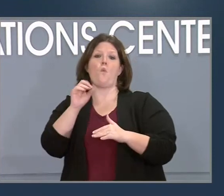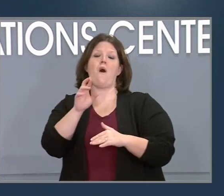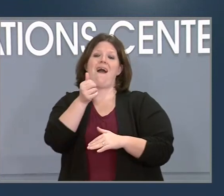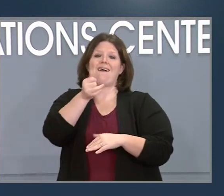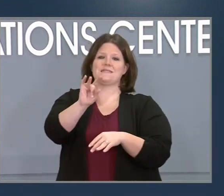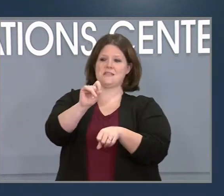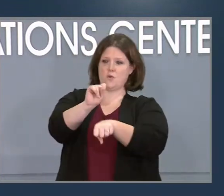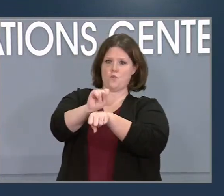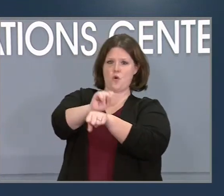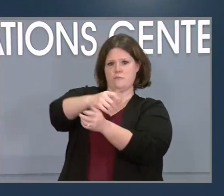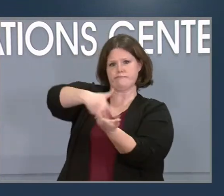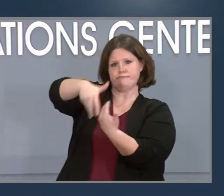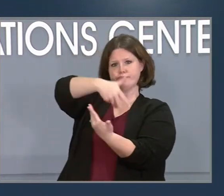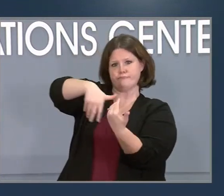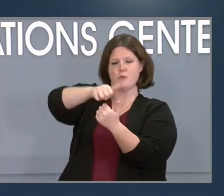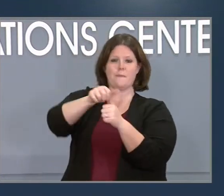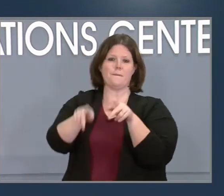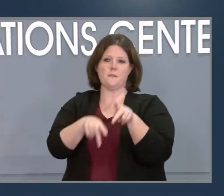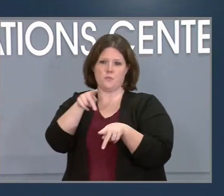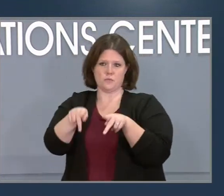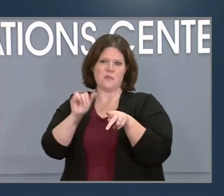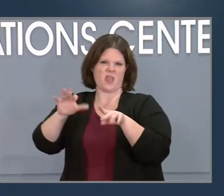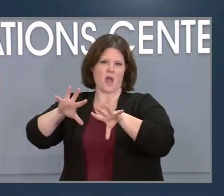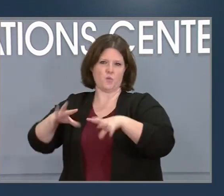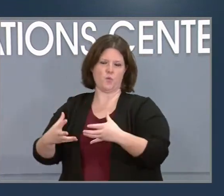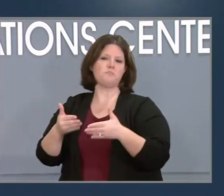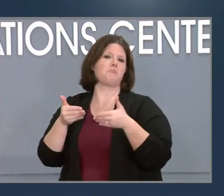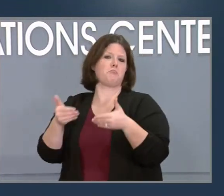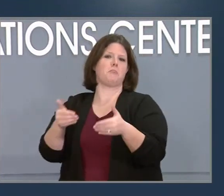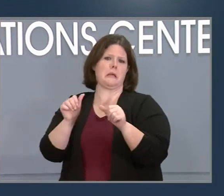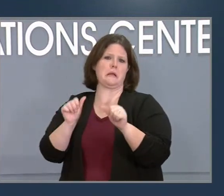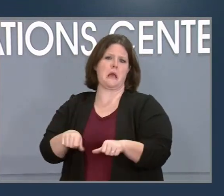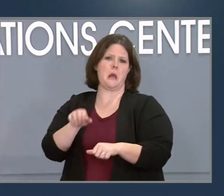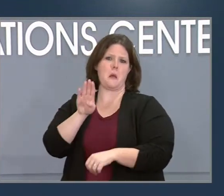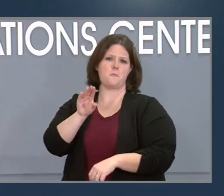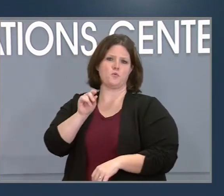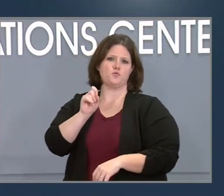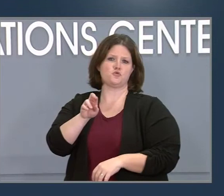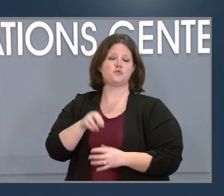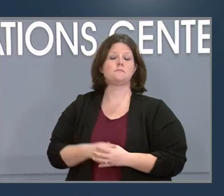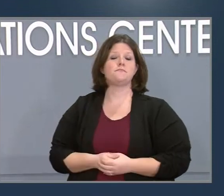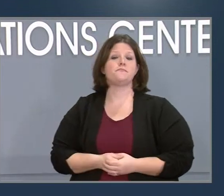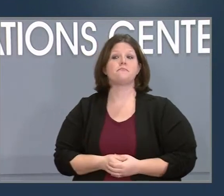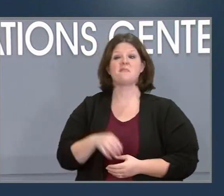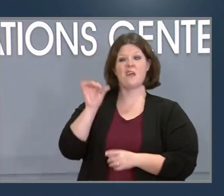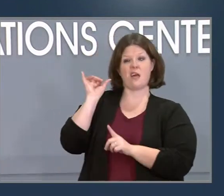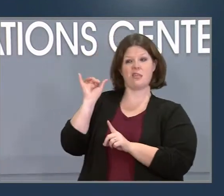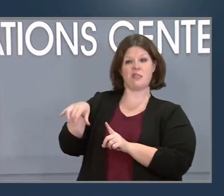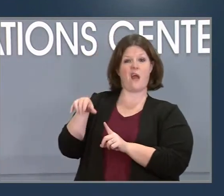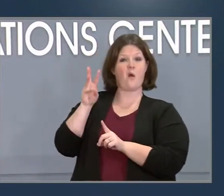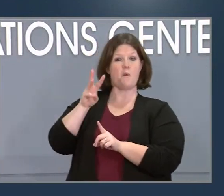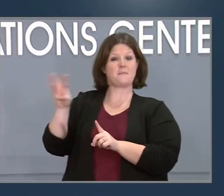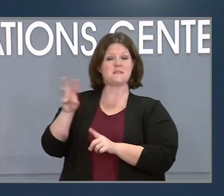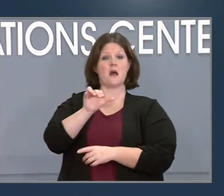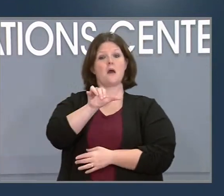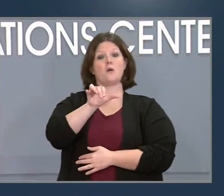COVID. To help you sort out, are you eligible, we actually have a quiz on our website. So you can go to